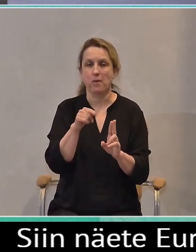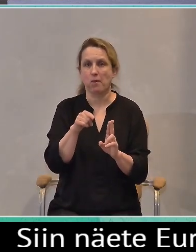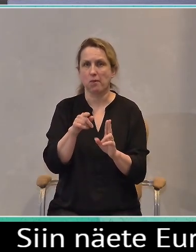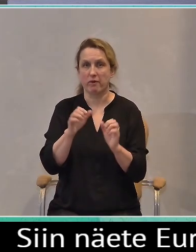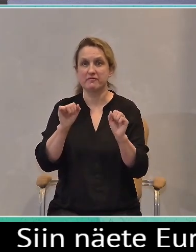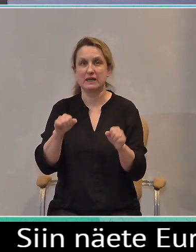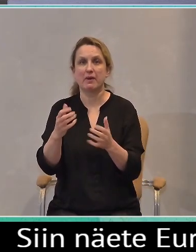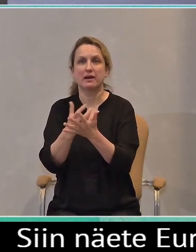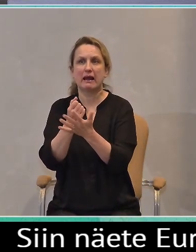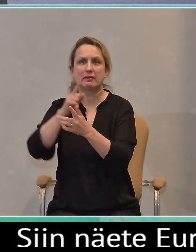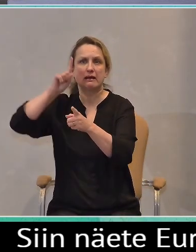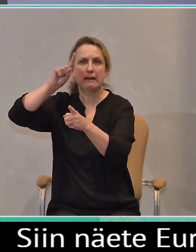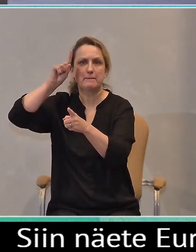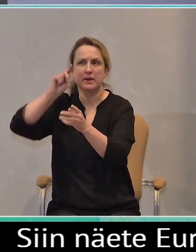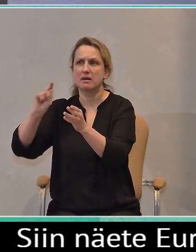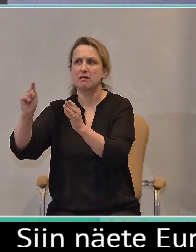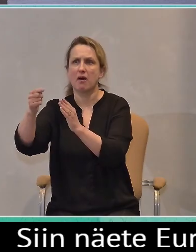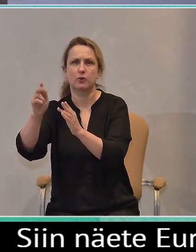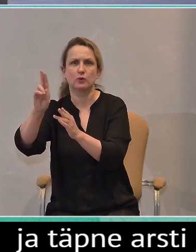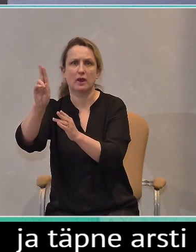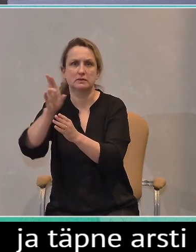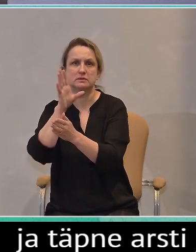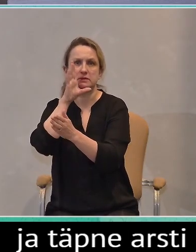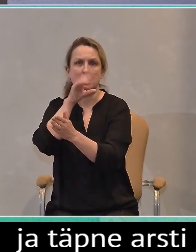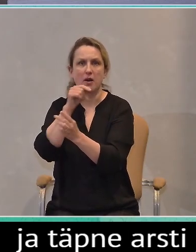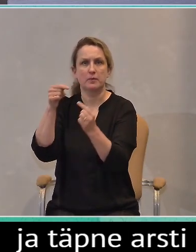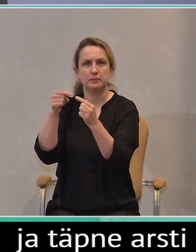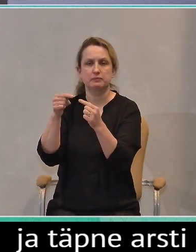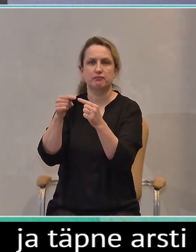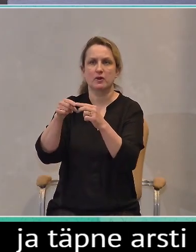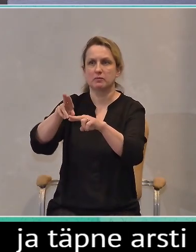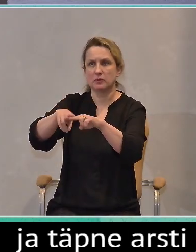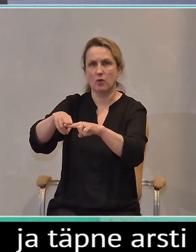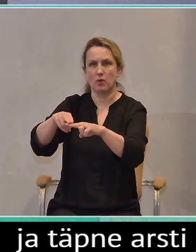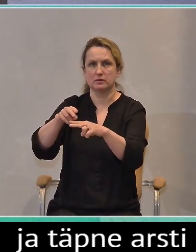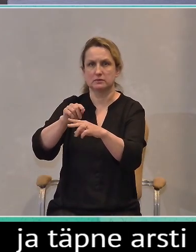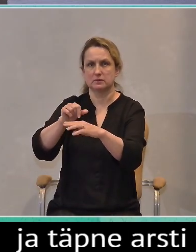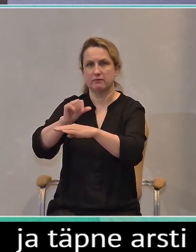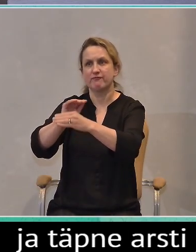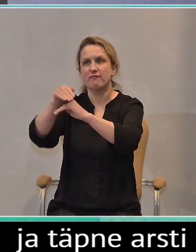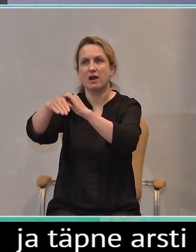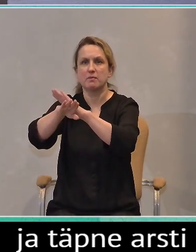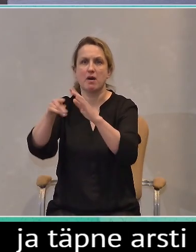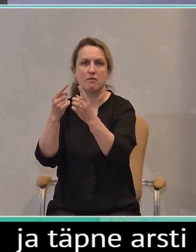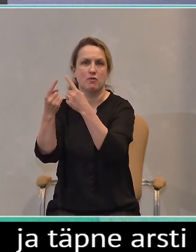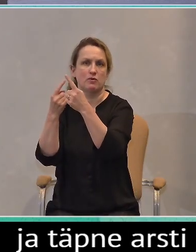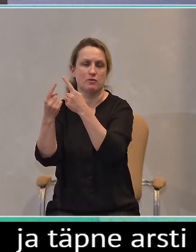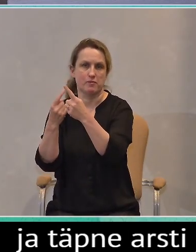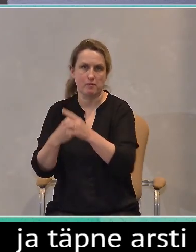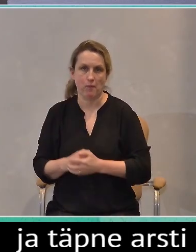3 Tallinn-based hospitals are involved in a few. On our website, the